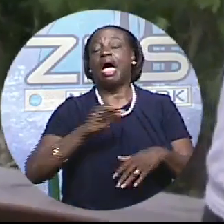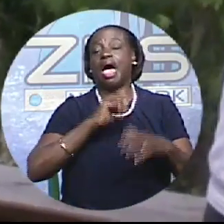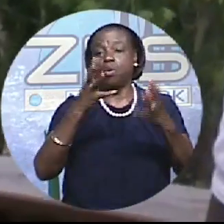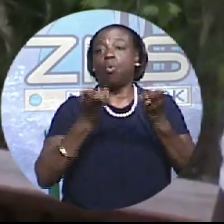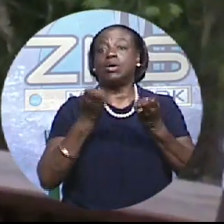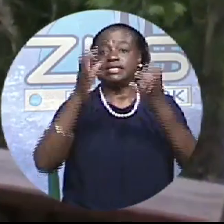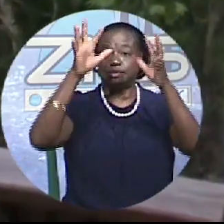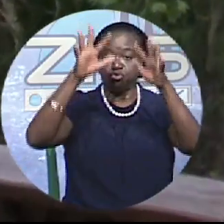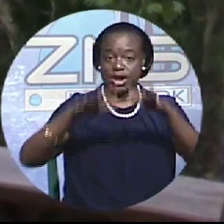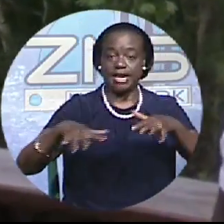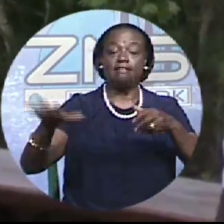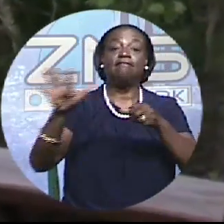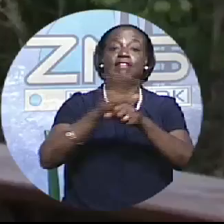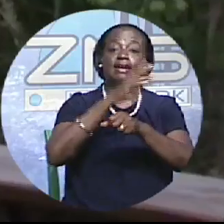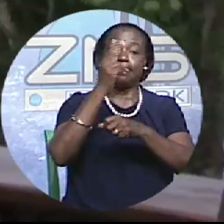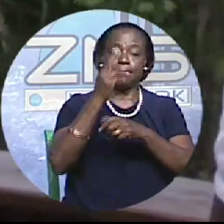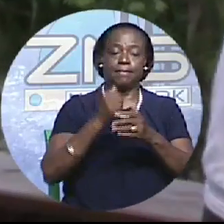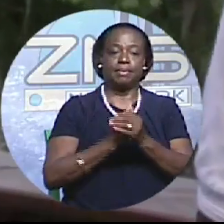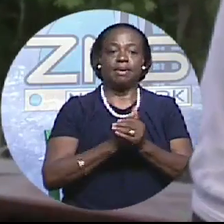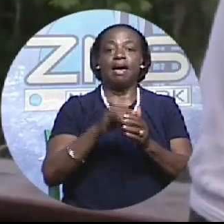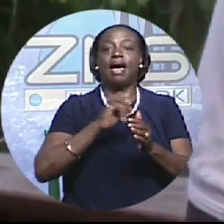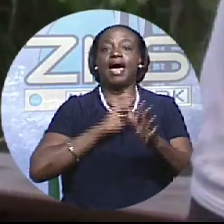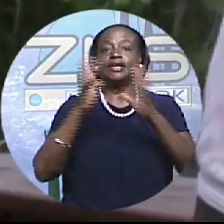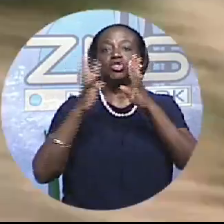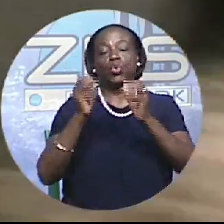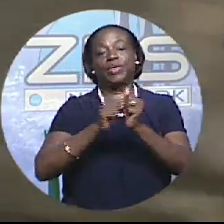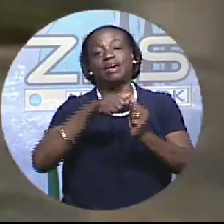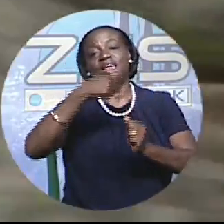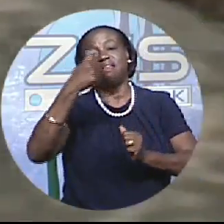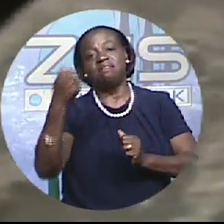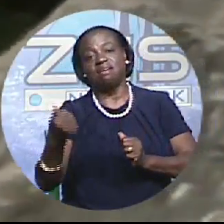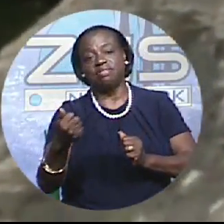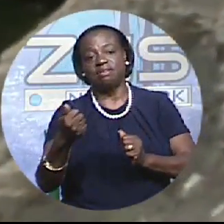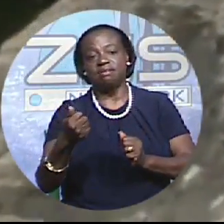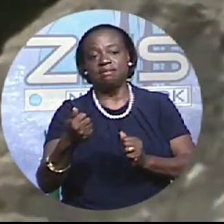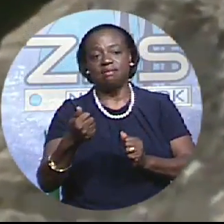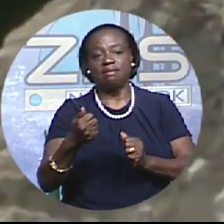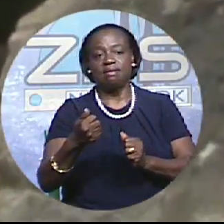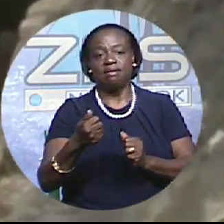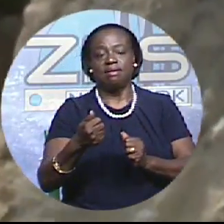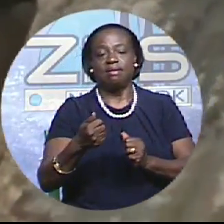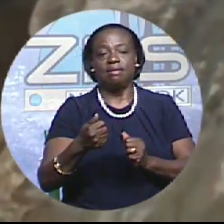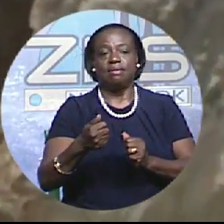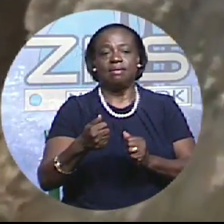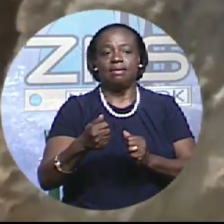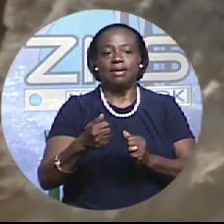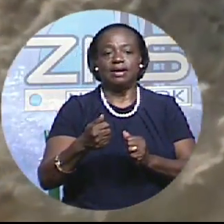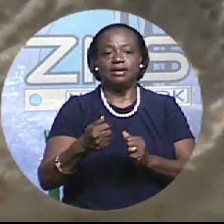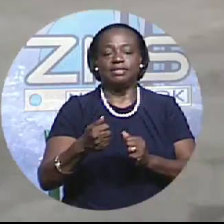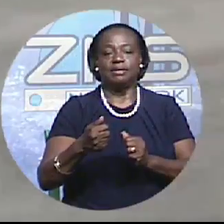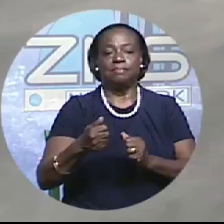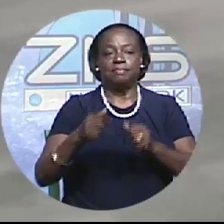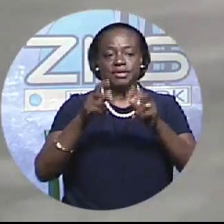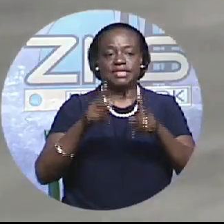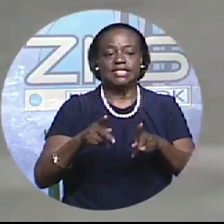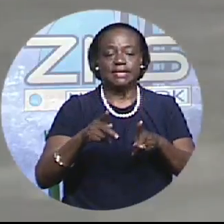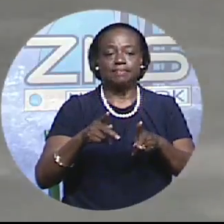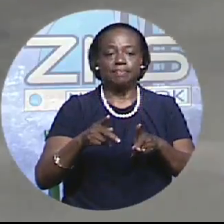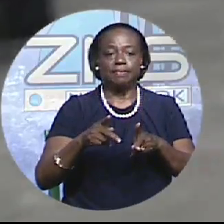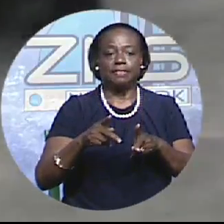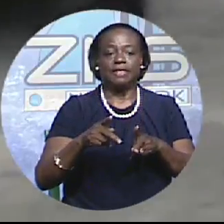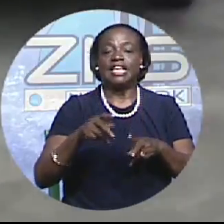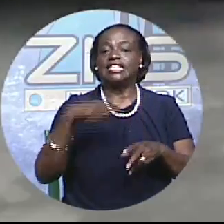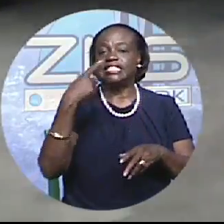Now, we also had an opportunity to speak to another property owner on the island, Mr. Frank Wolf. He operates Shanna's Cove, and he too tells us that